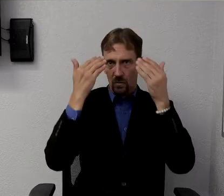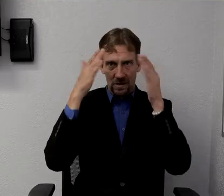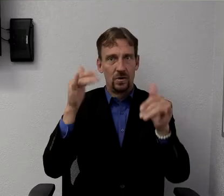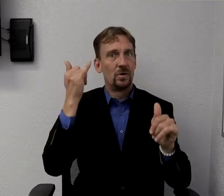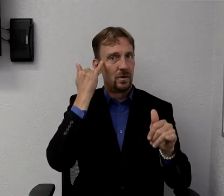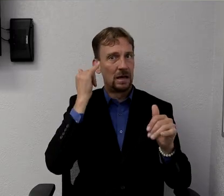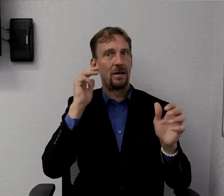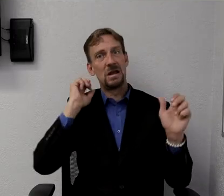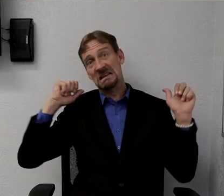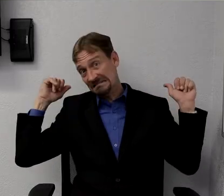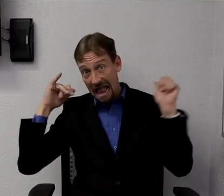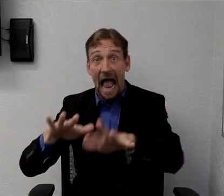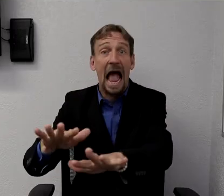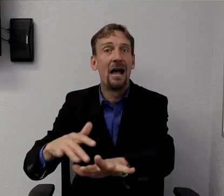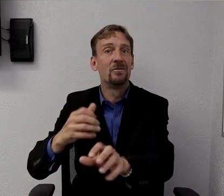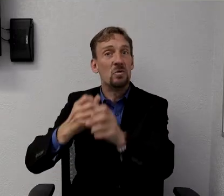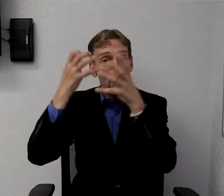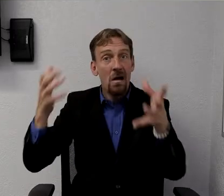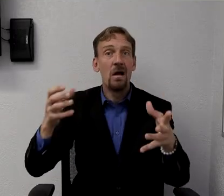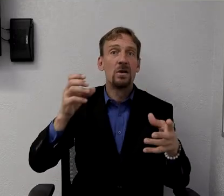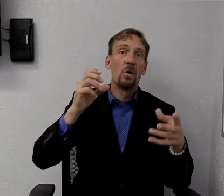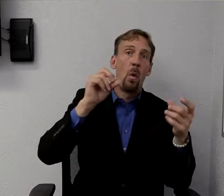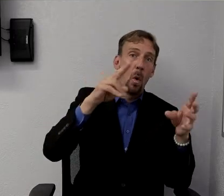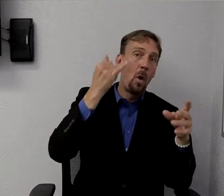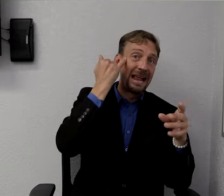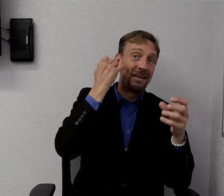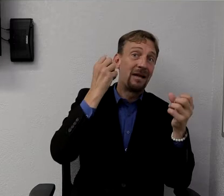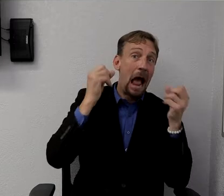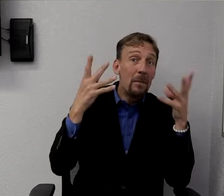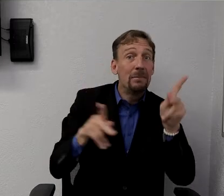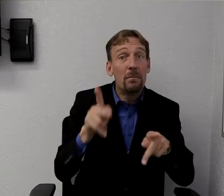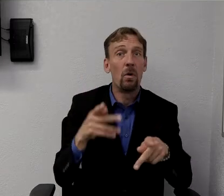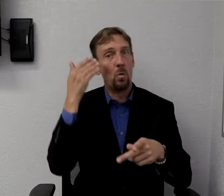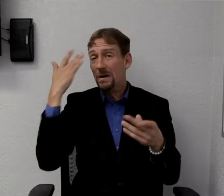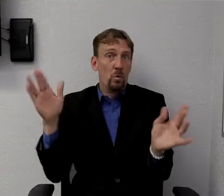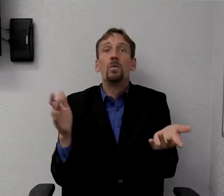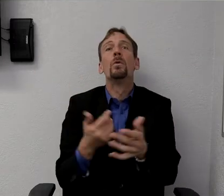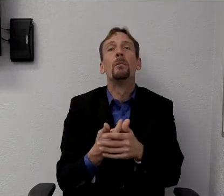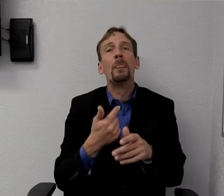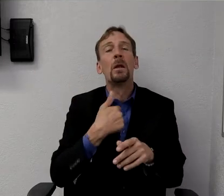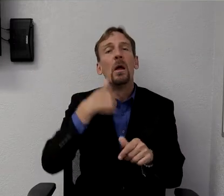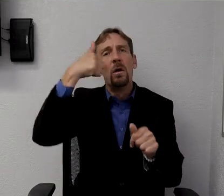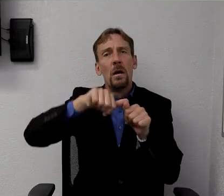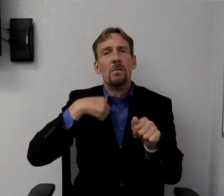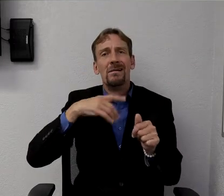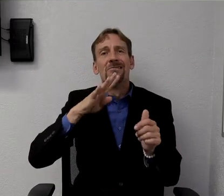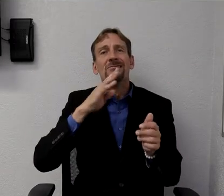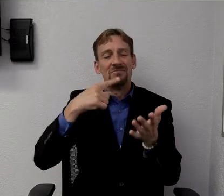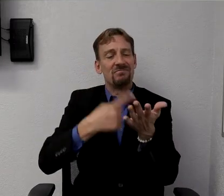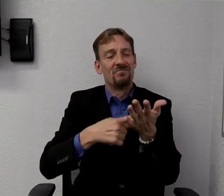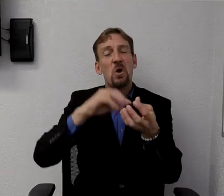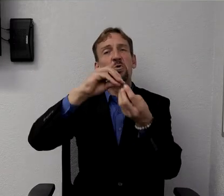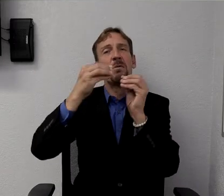like. When I talked about the analytical model earlier, it shows that when we reach that